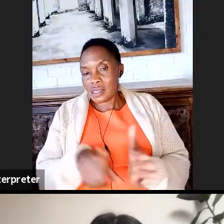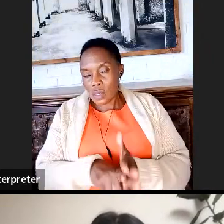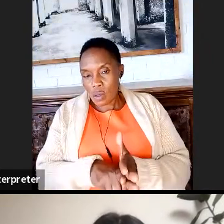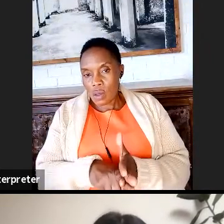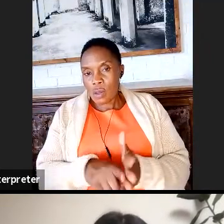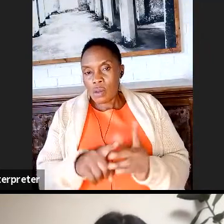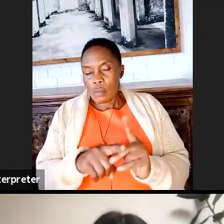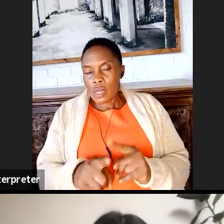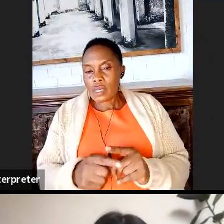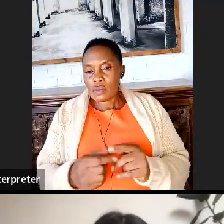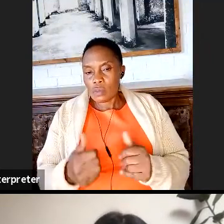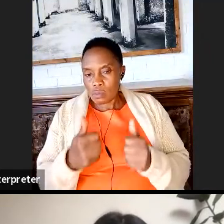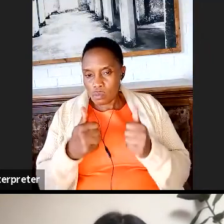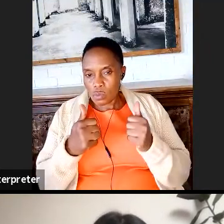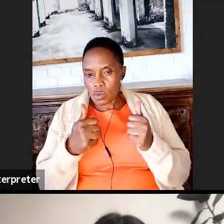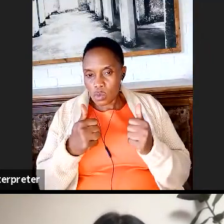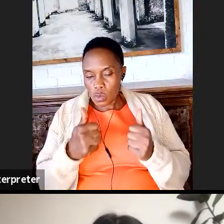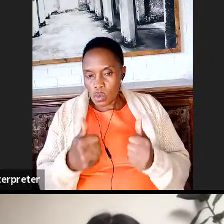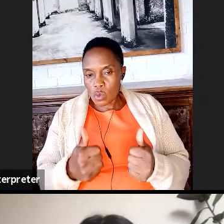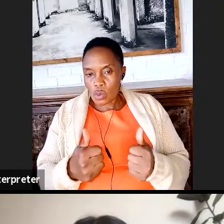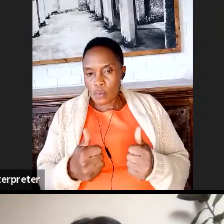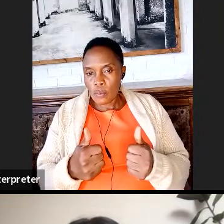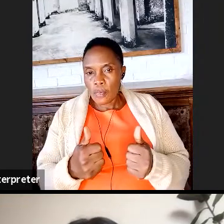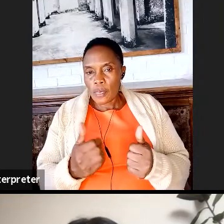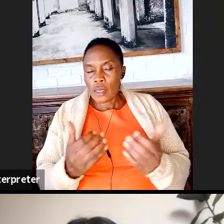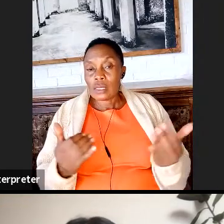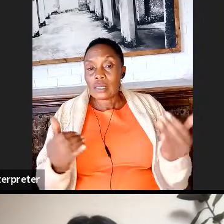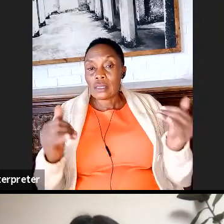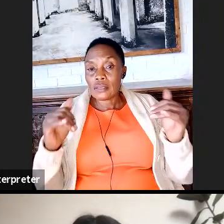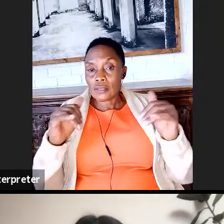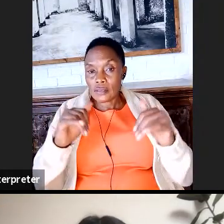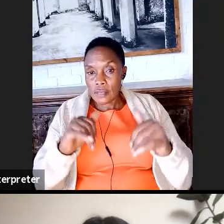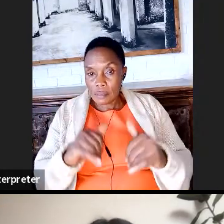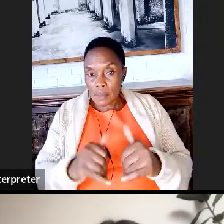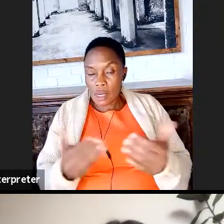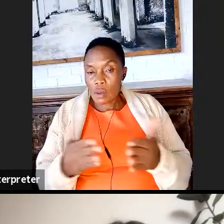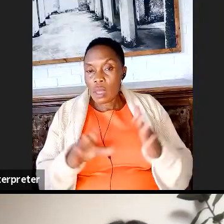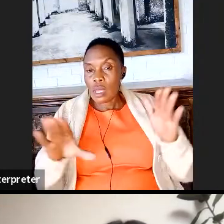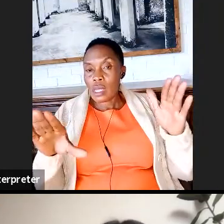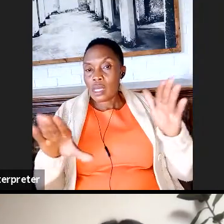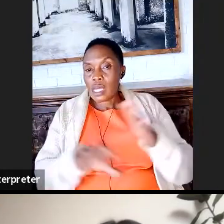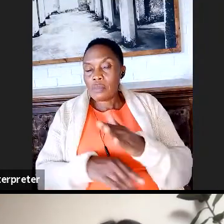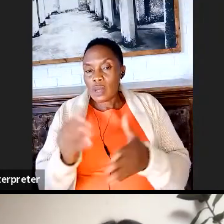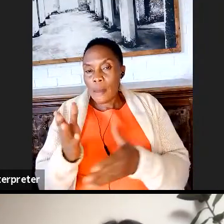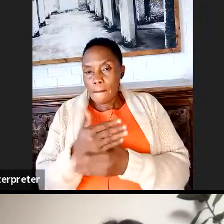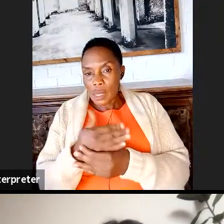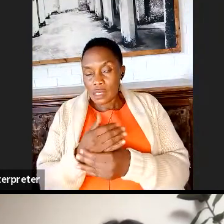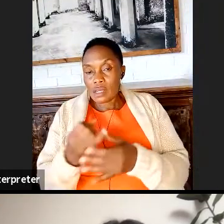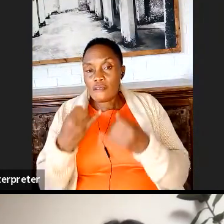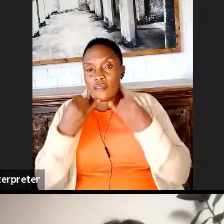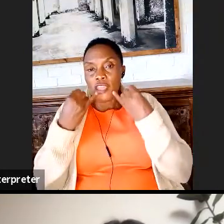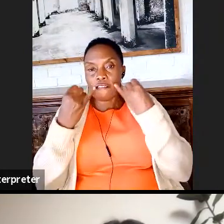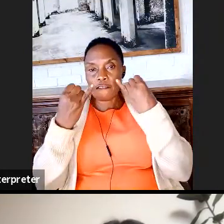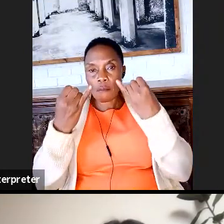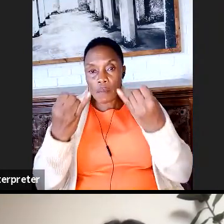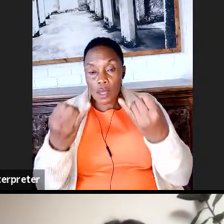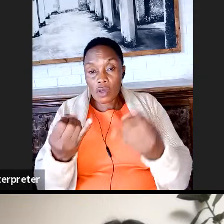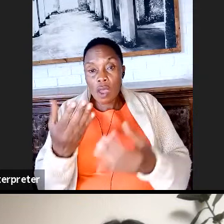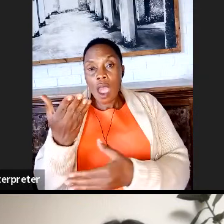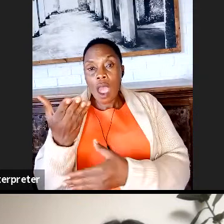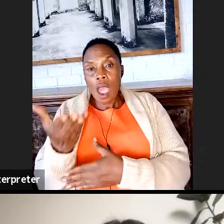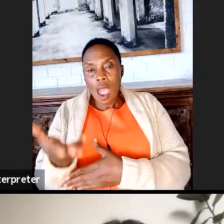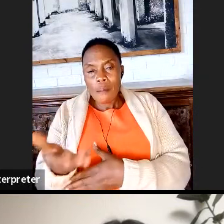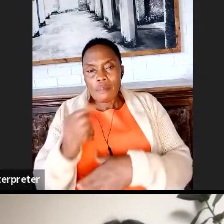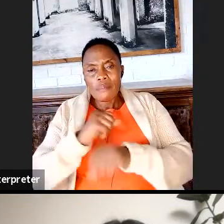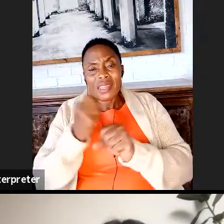progress. And at our seminar, where the Deputy Minister of Information was present, he made a clear